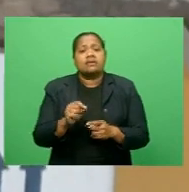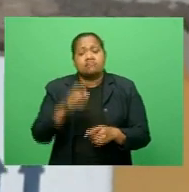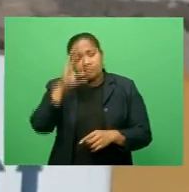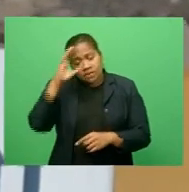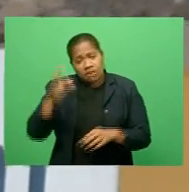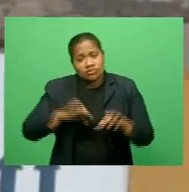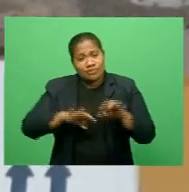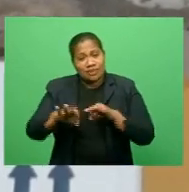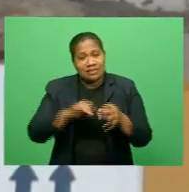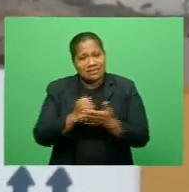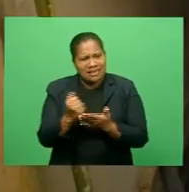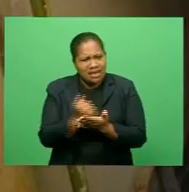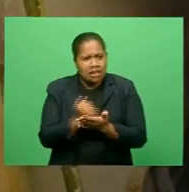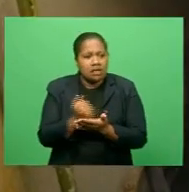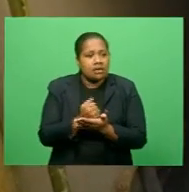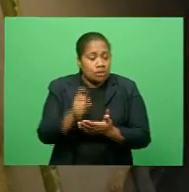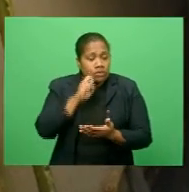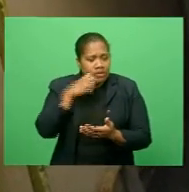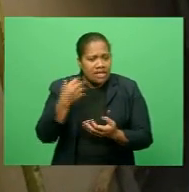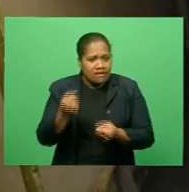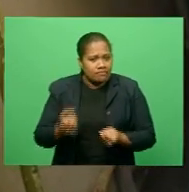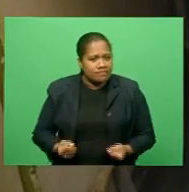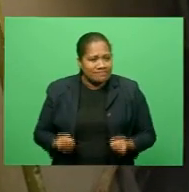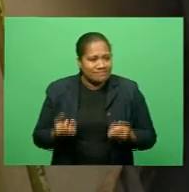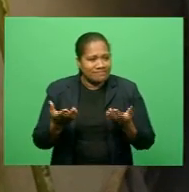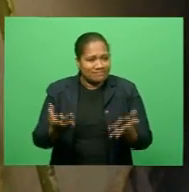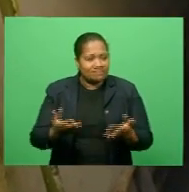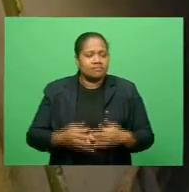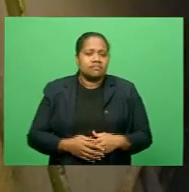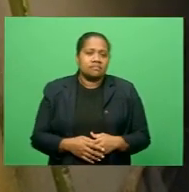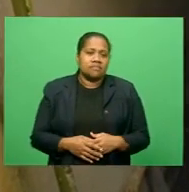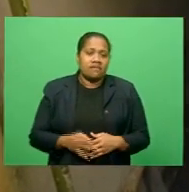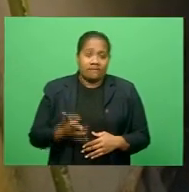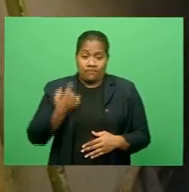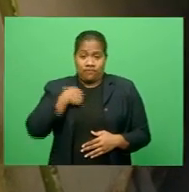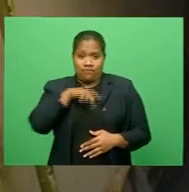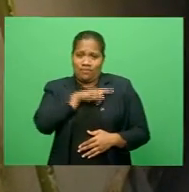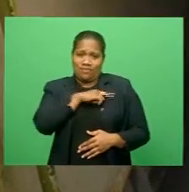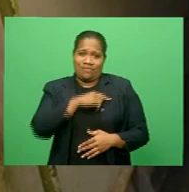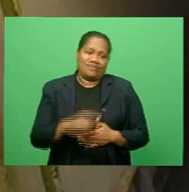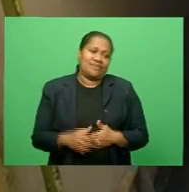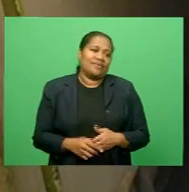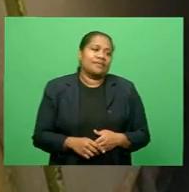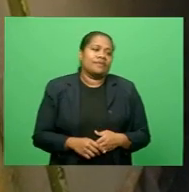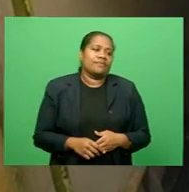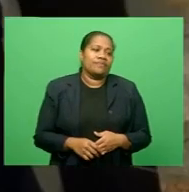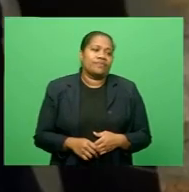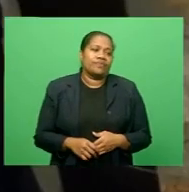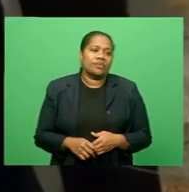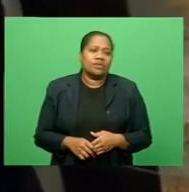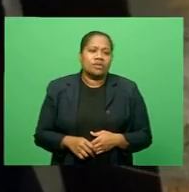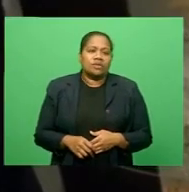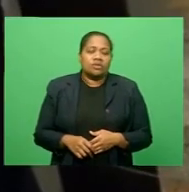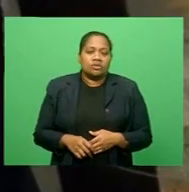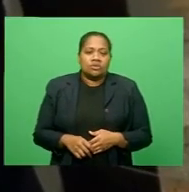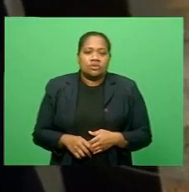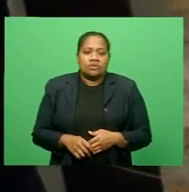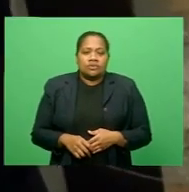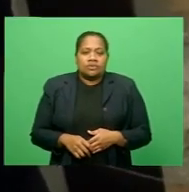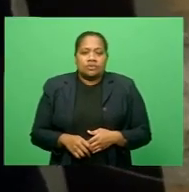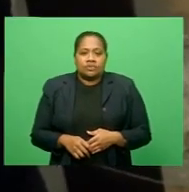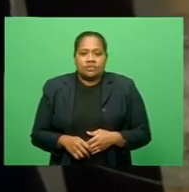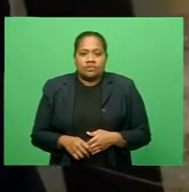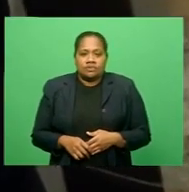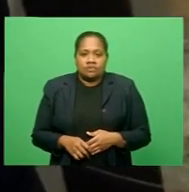and there will be provisions for us to put fines